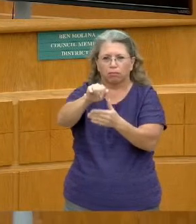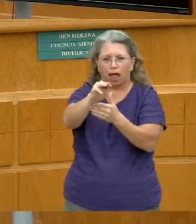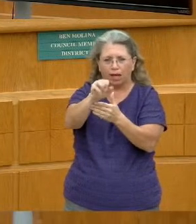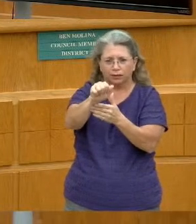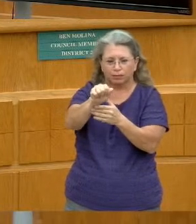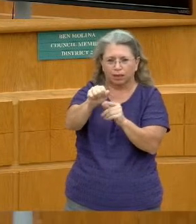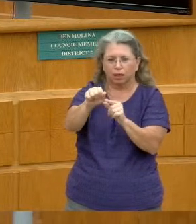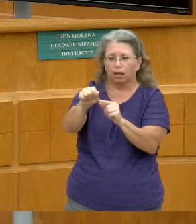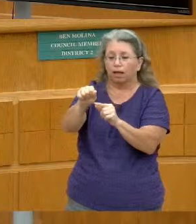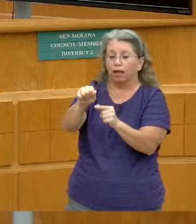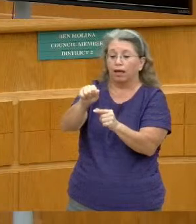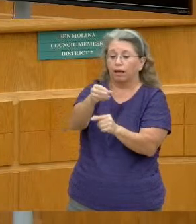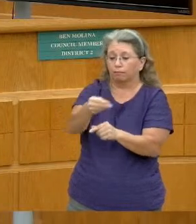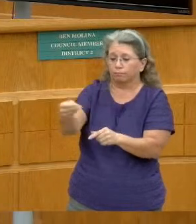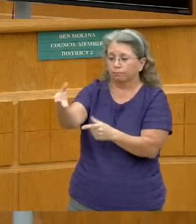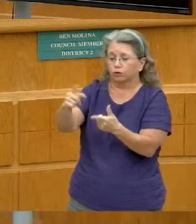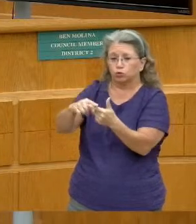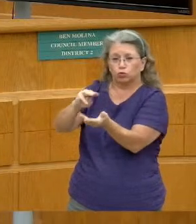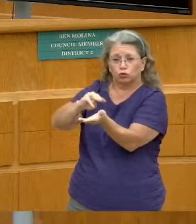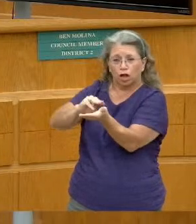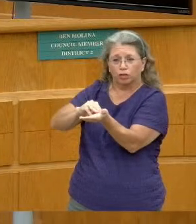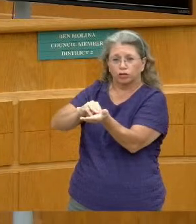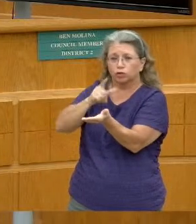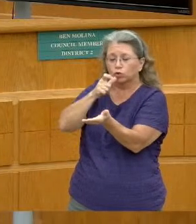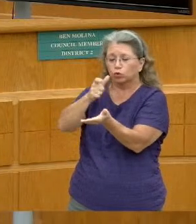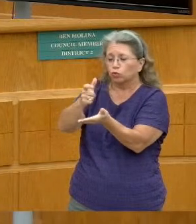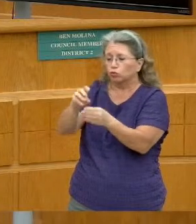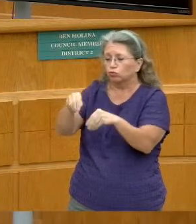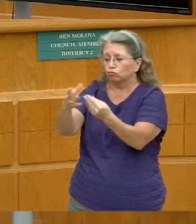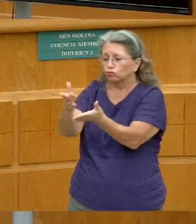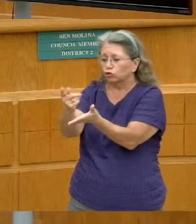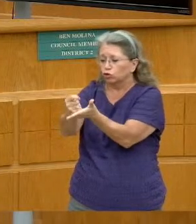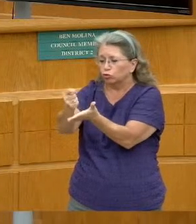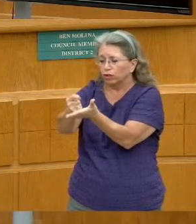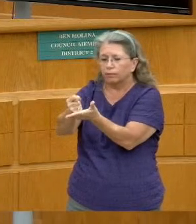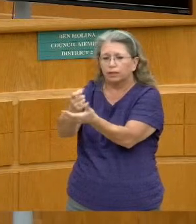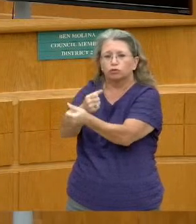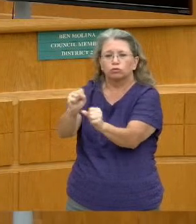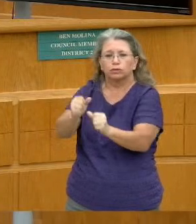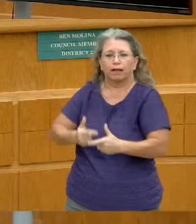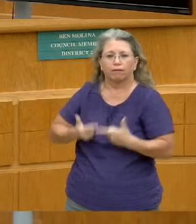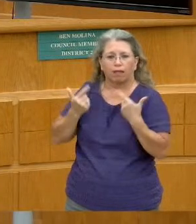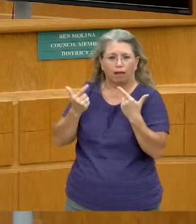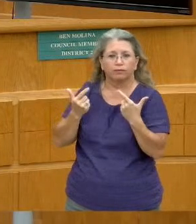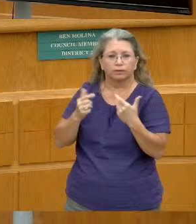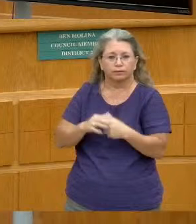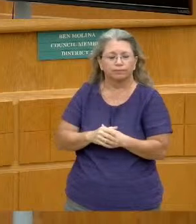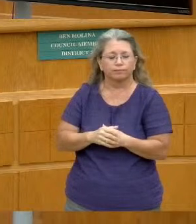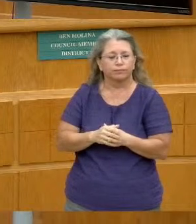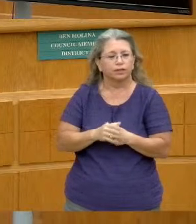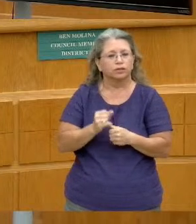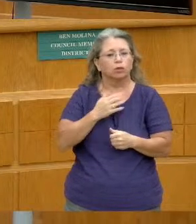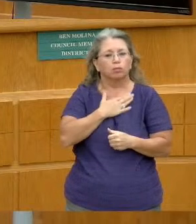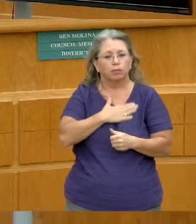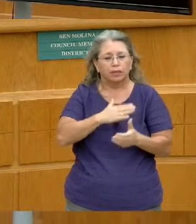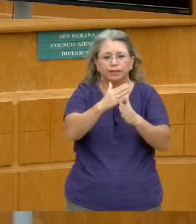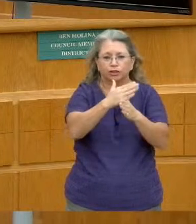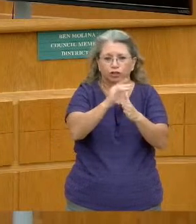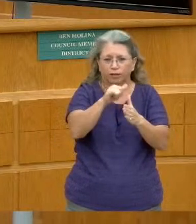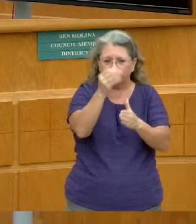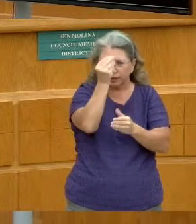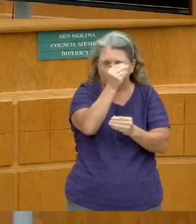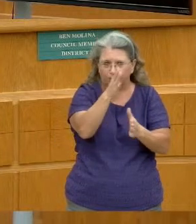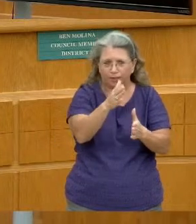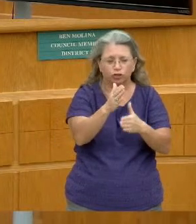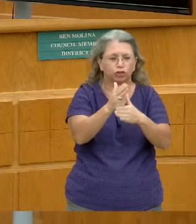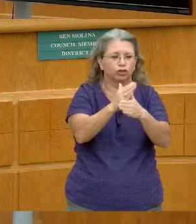and create the treatment that saves lives. So once again, share this information and link. Of course, there's